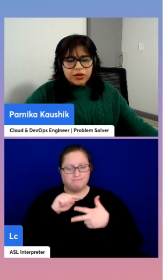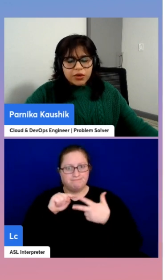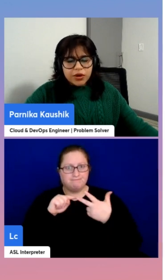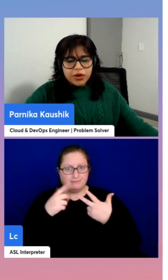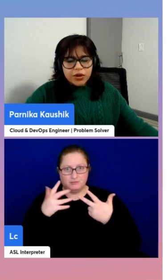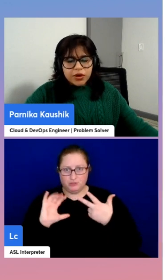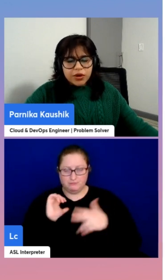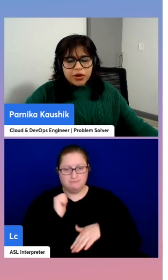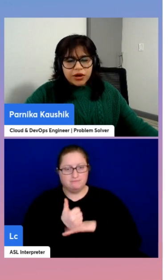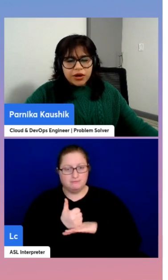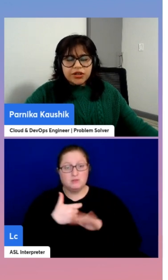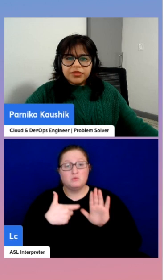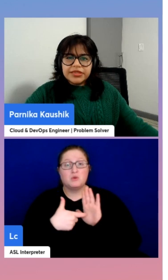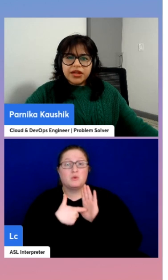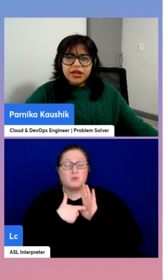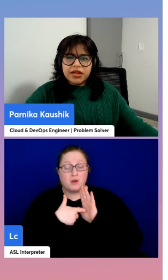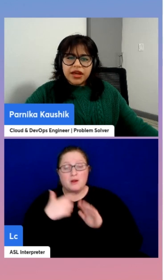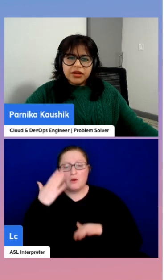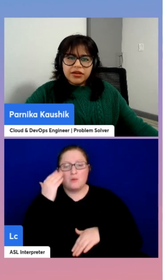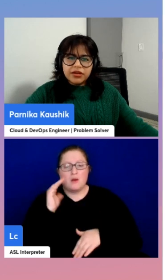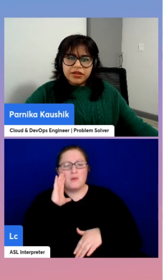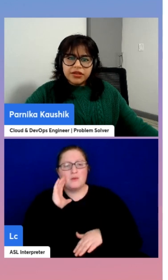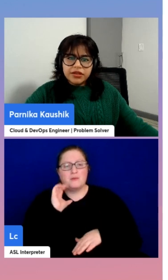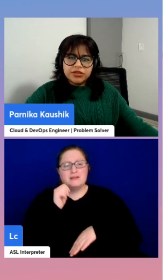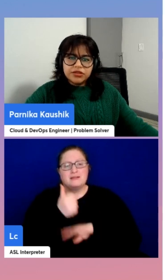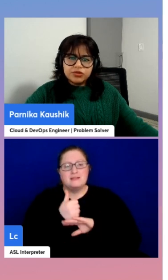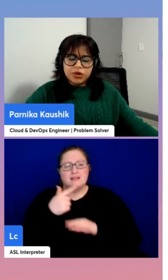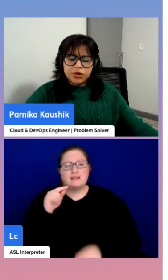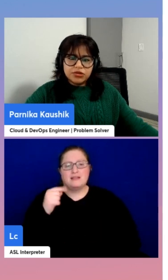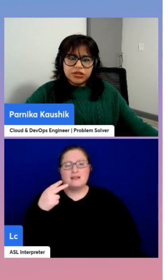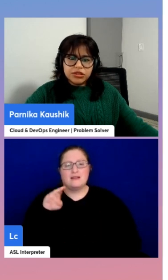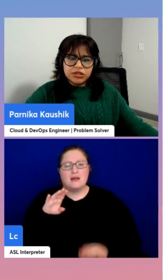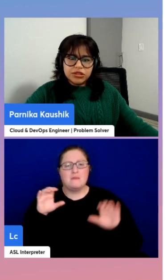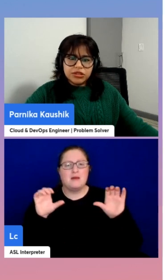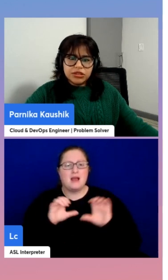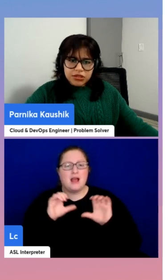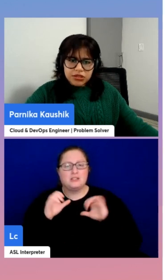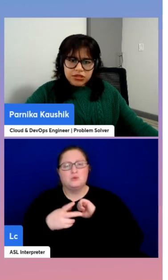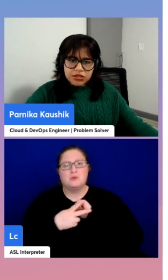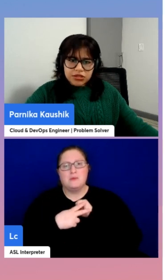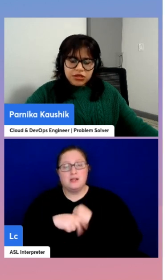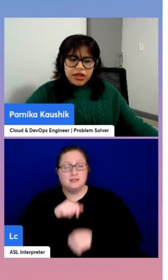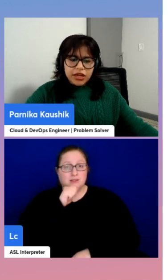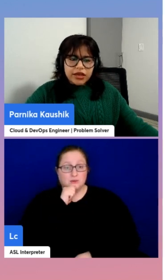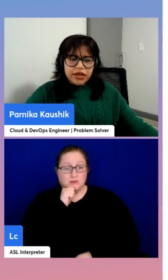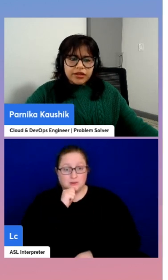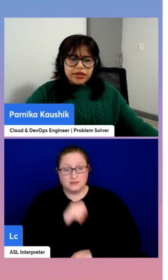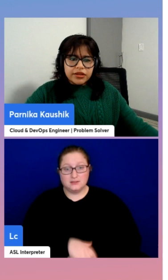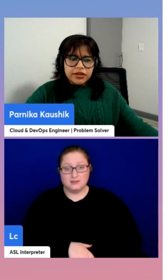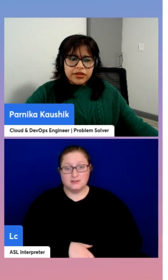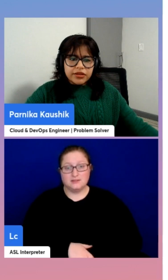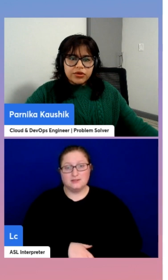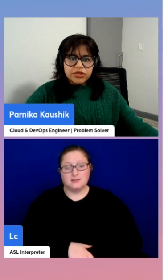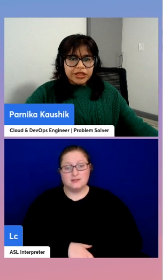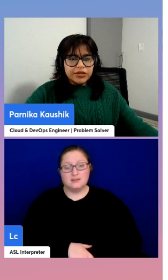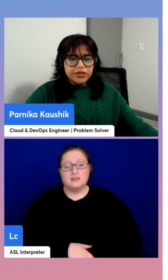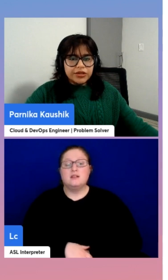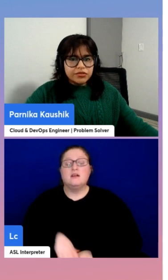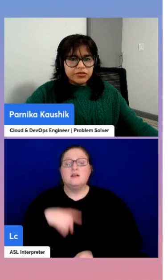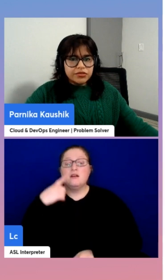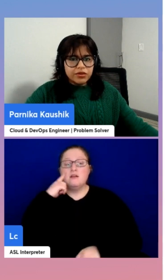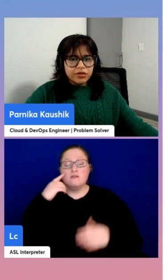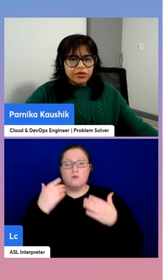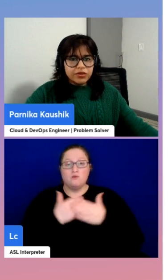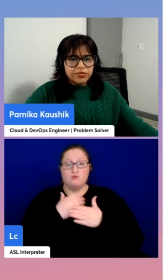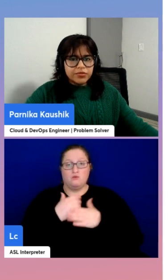are required because they're going to be set as GitHub Actions repository secrets, and for the newly